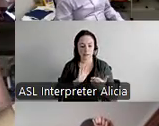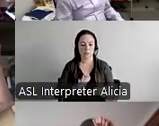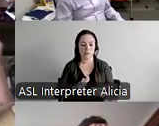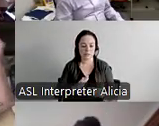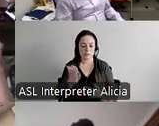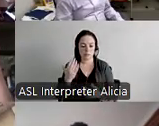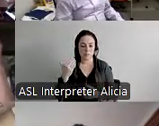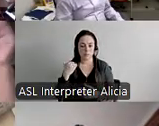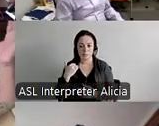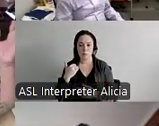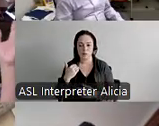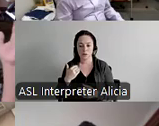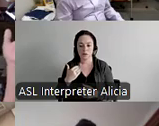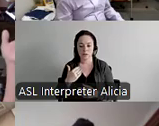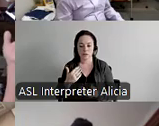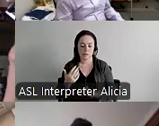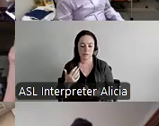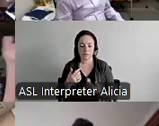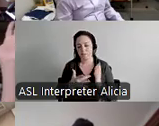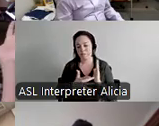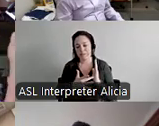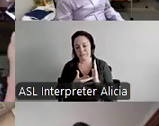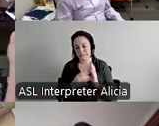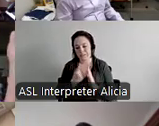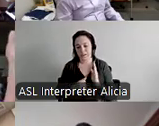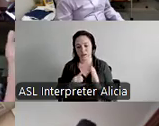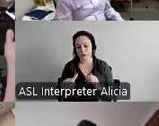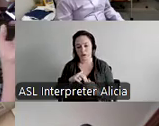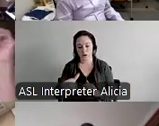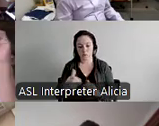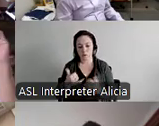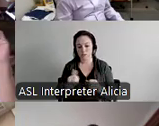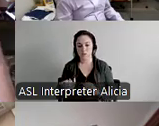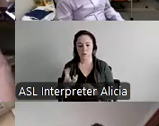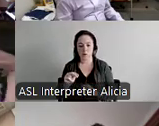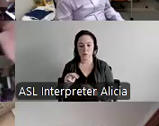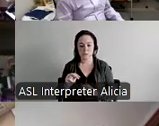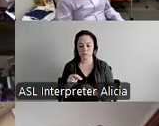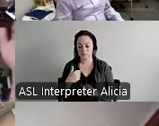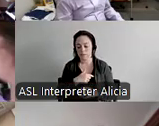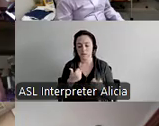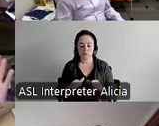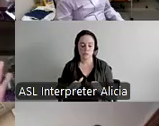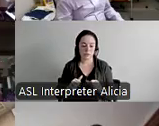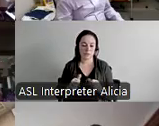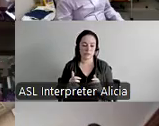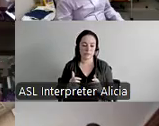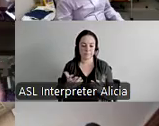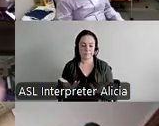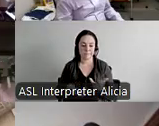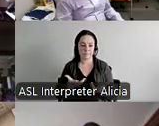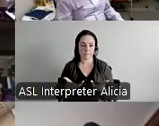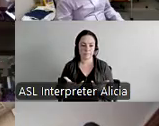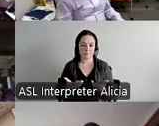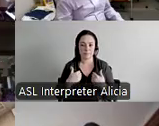haven't. That, technically Art Walk still owns those things, and we're trying to we're trying to have the